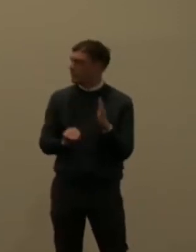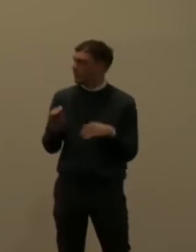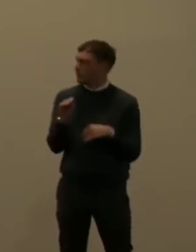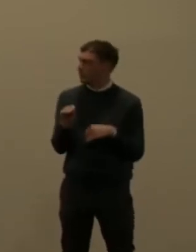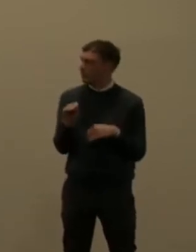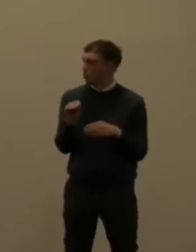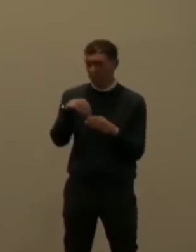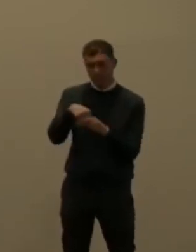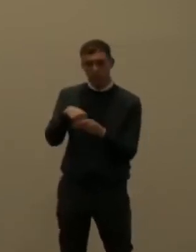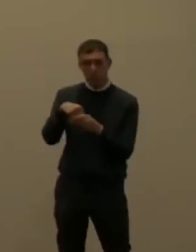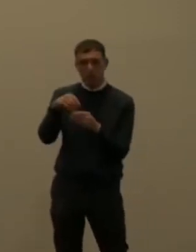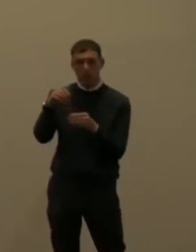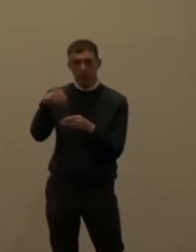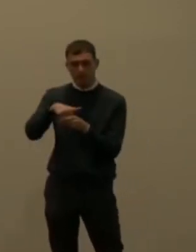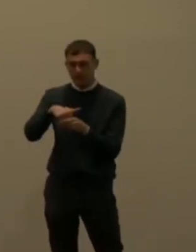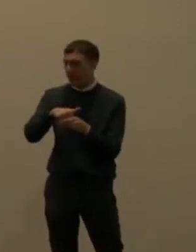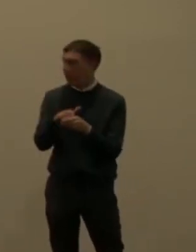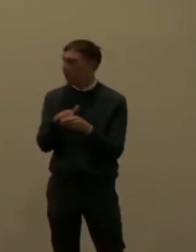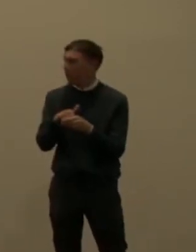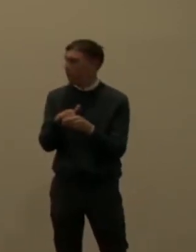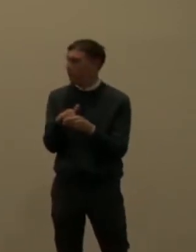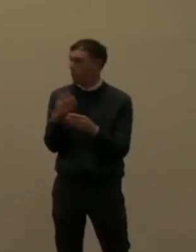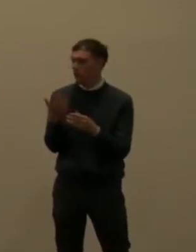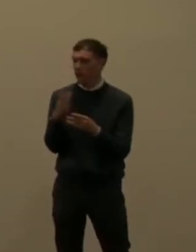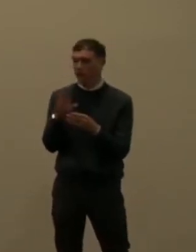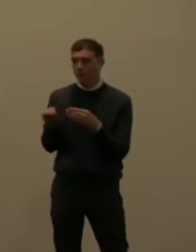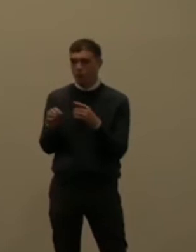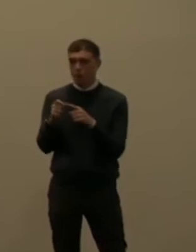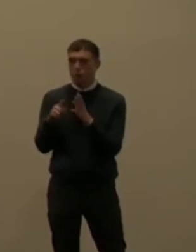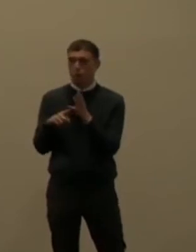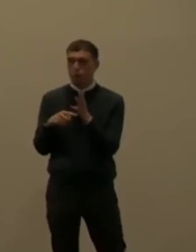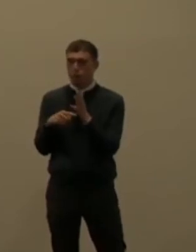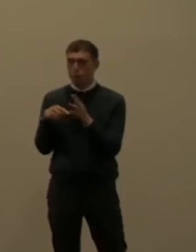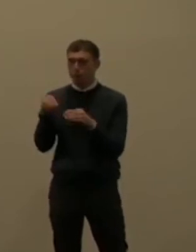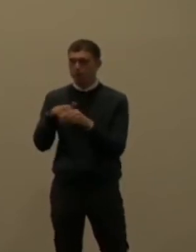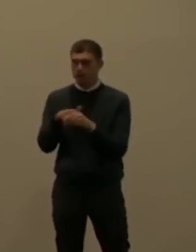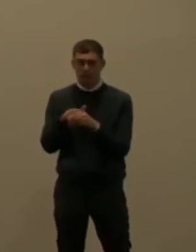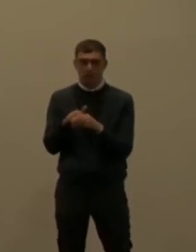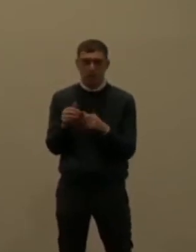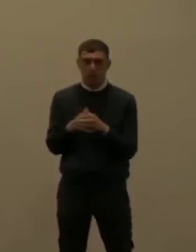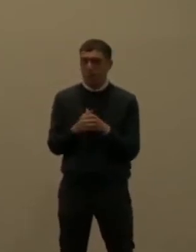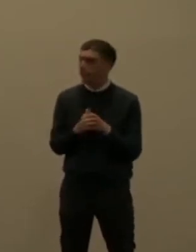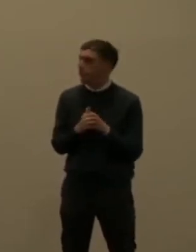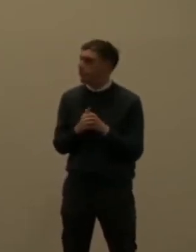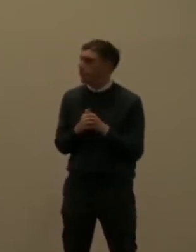the input file. So the input file here is the output file that I've defined here. And